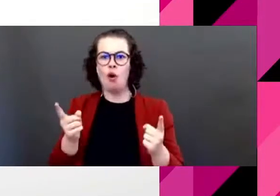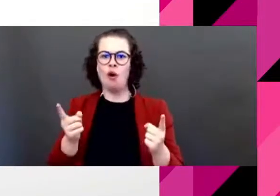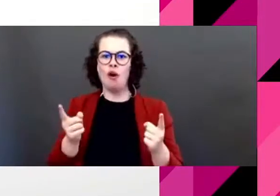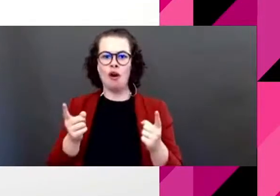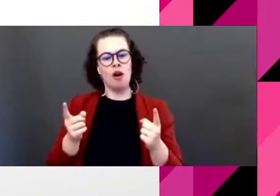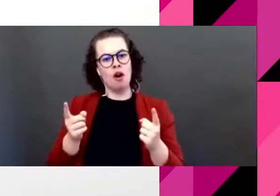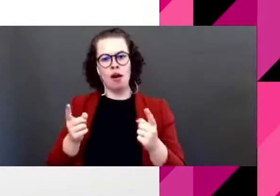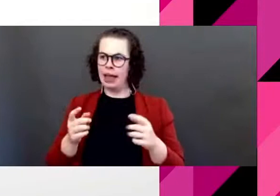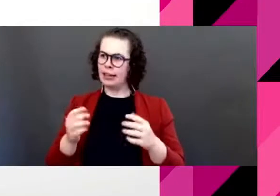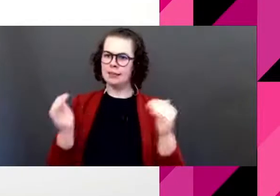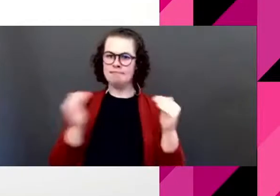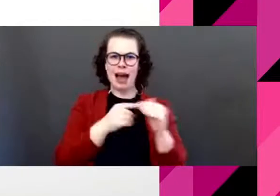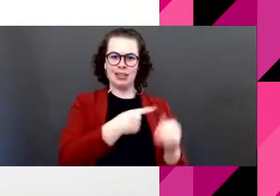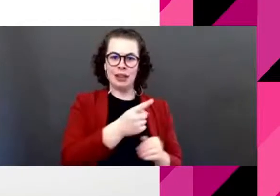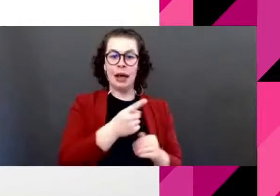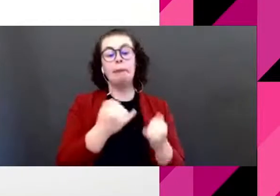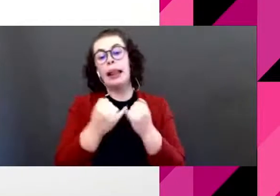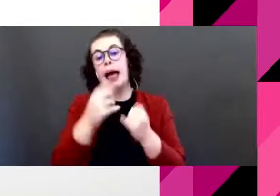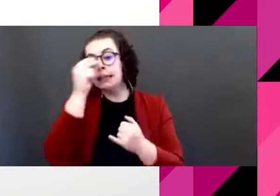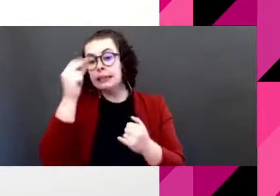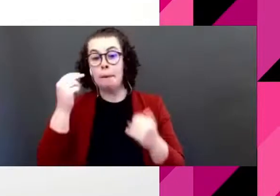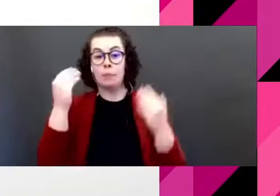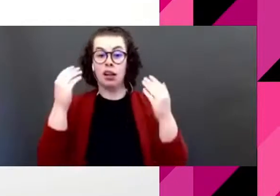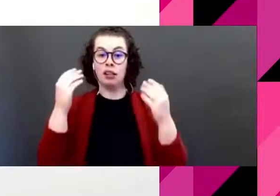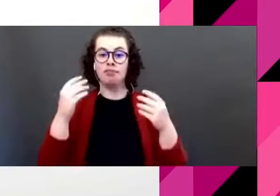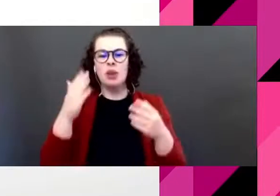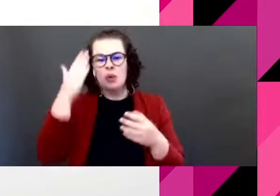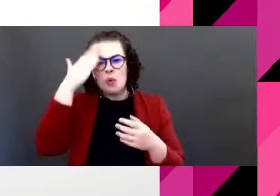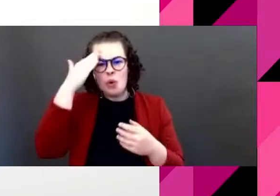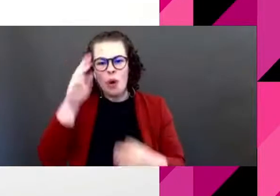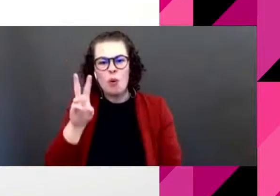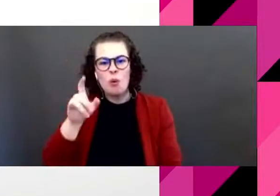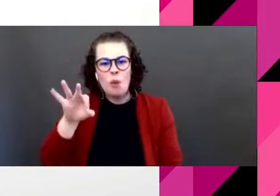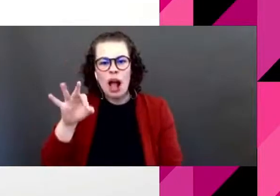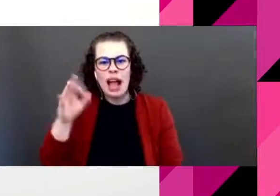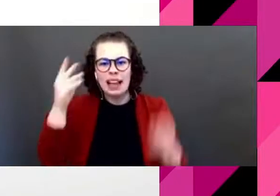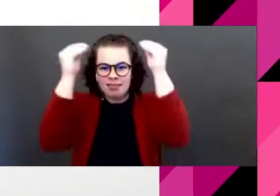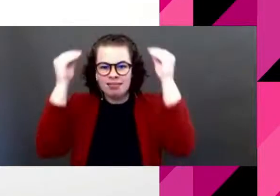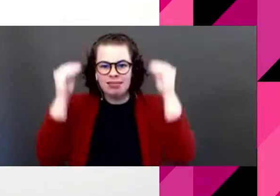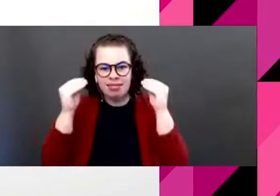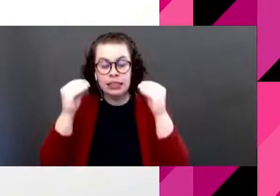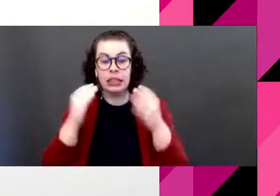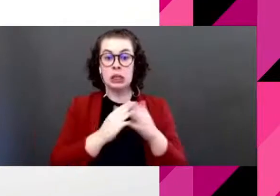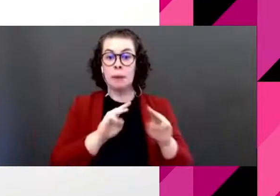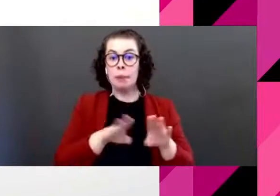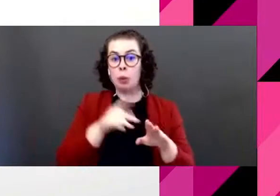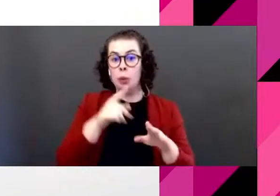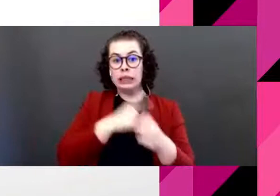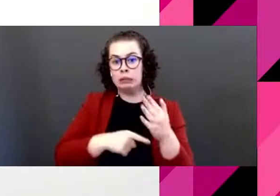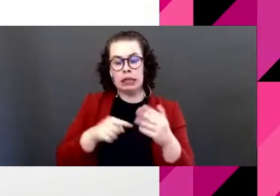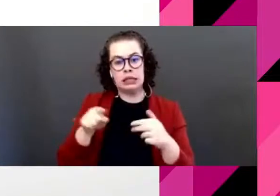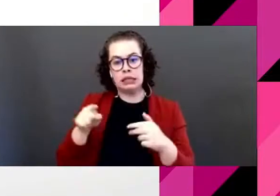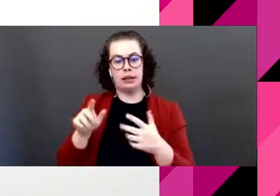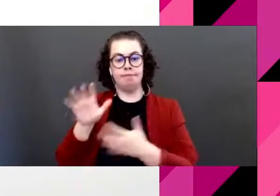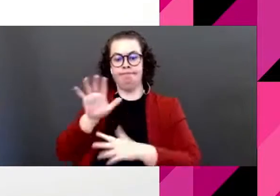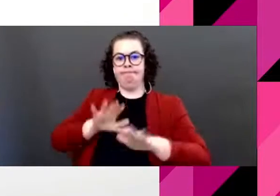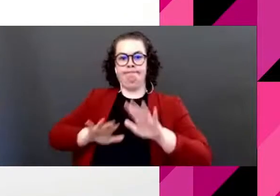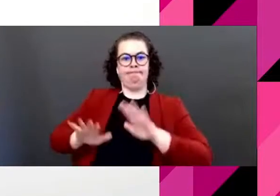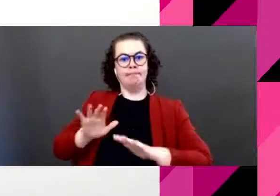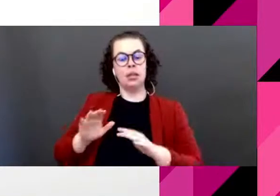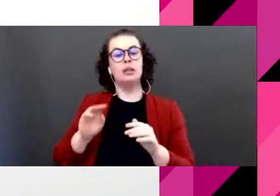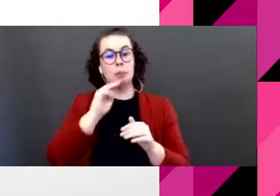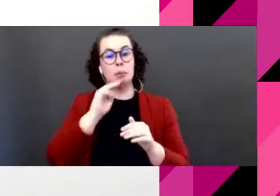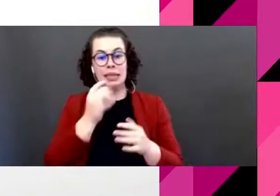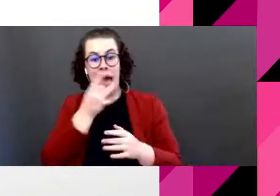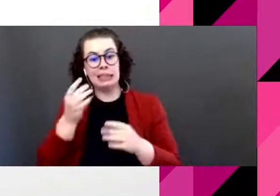is a very traditional in some legal systems, which could be intimidatory for persons with disabilities, the adjustment of the